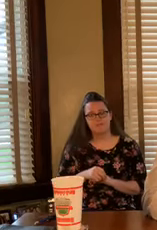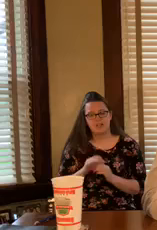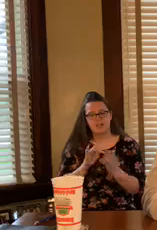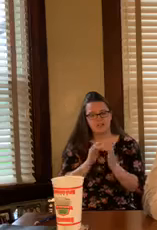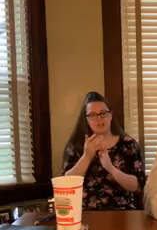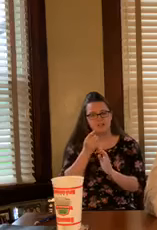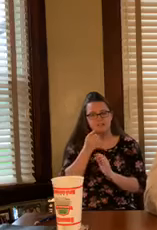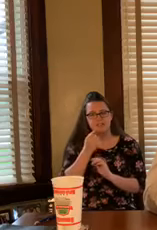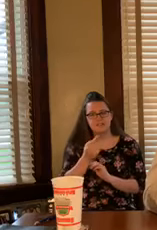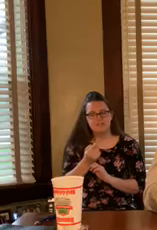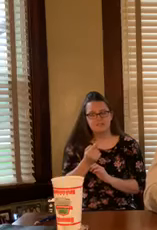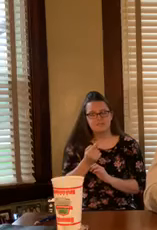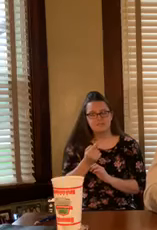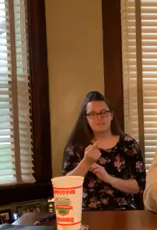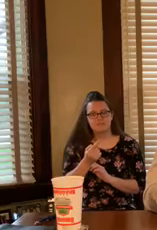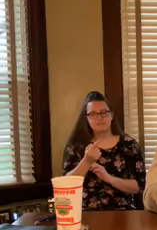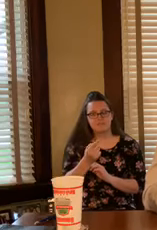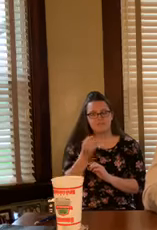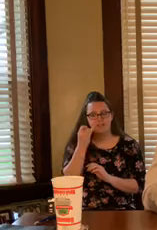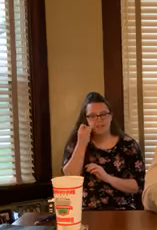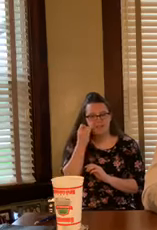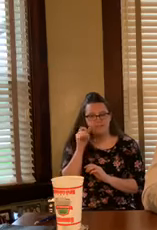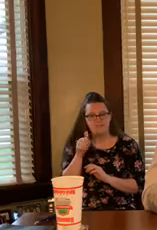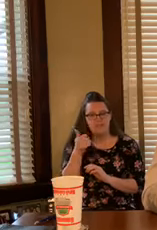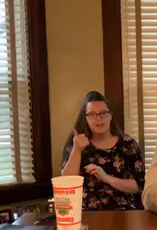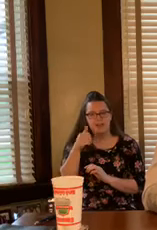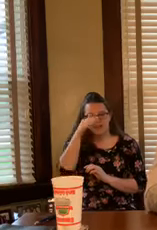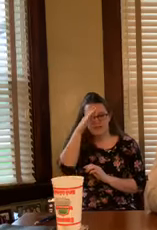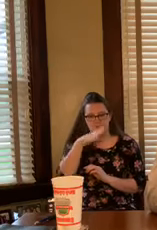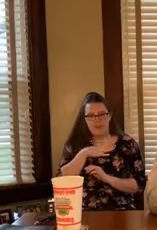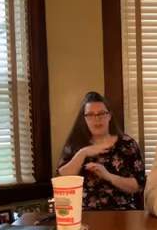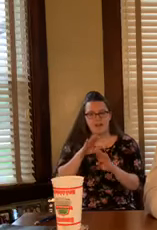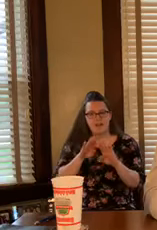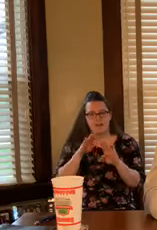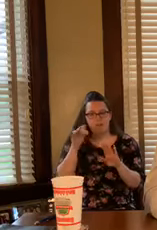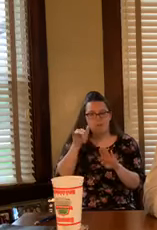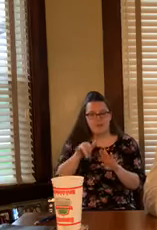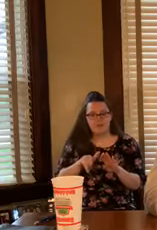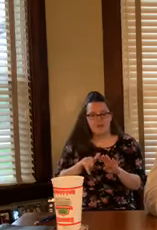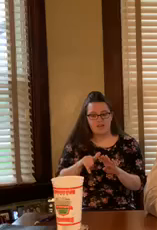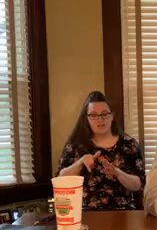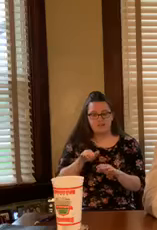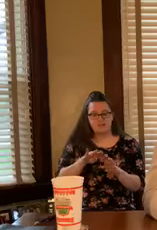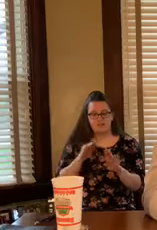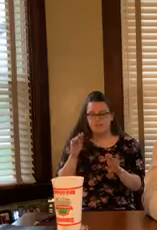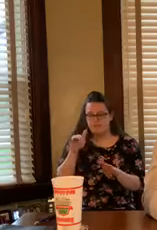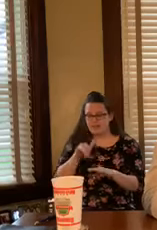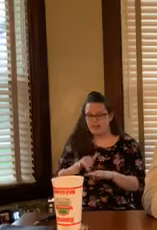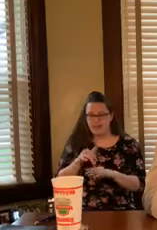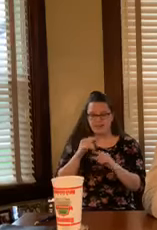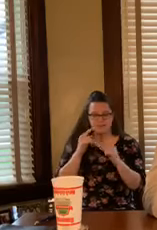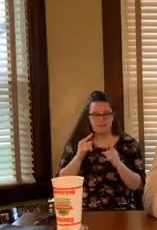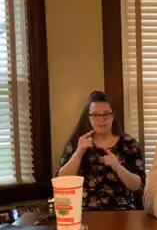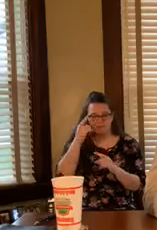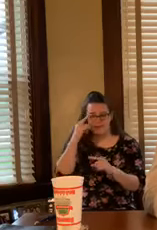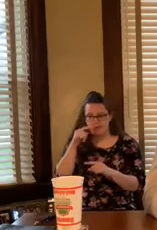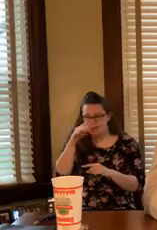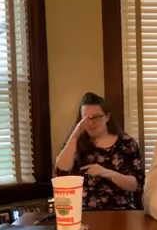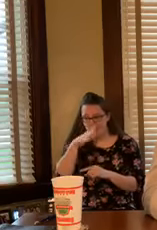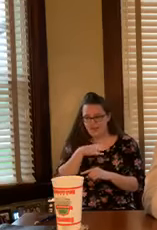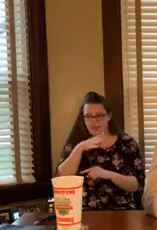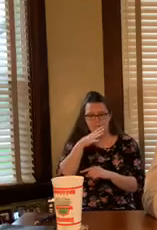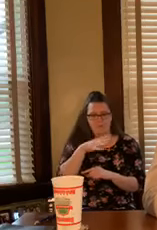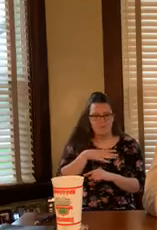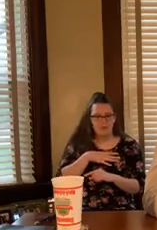Jesus Himself said, if any man will open that door, and that goes for women, that goes for boys and girls, that goes for